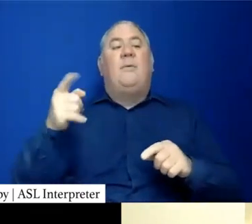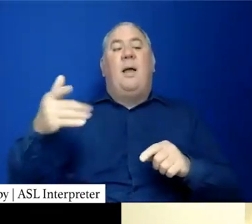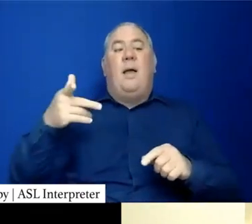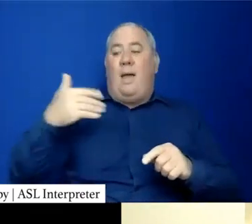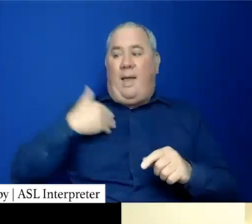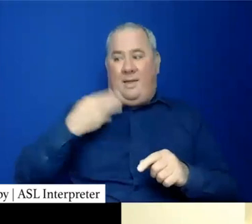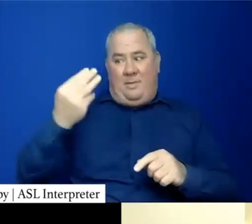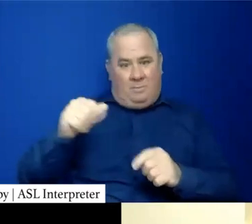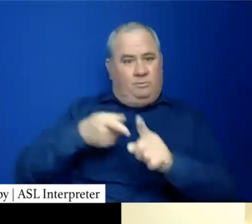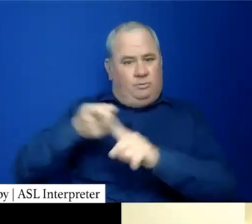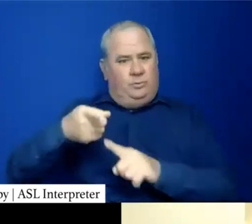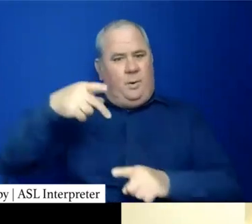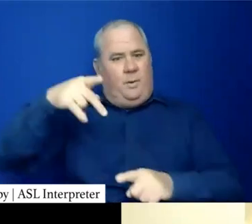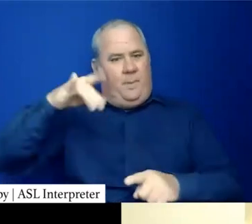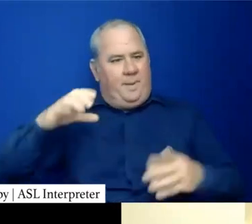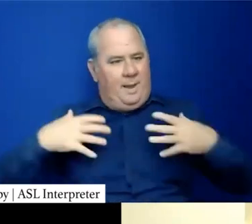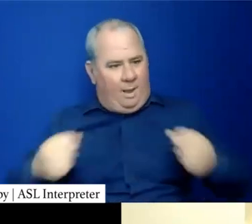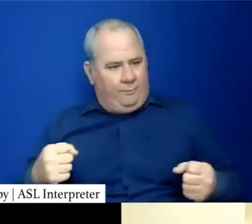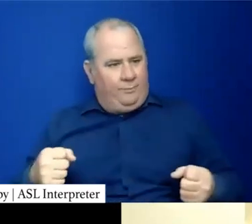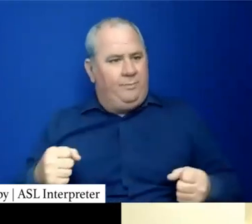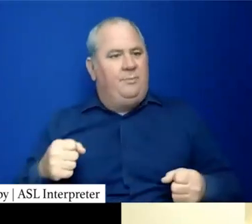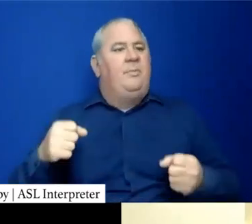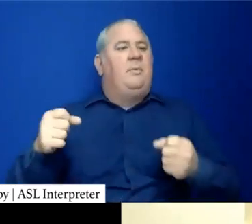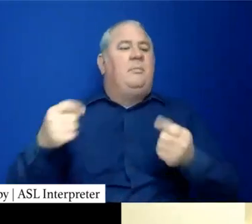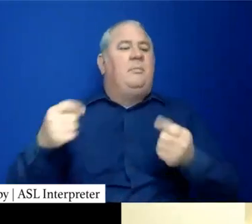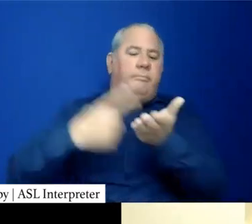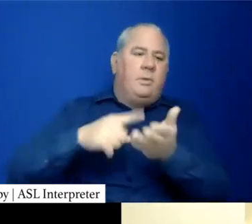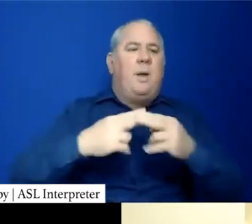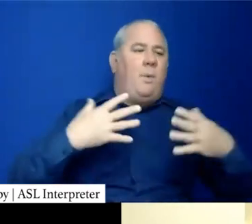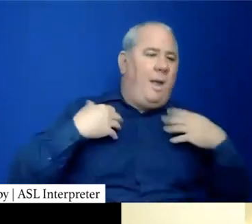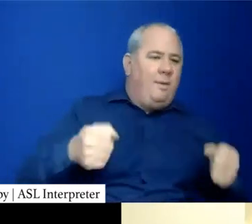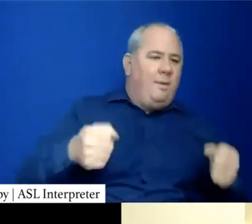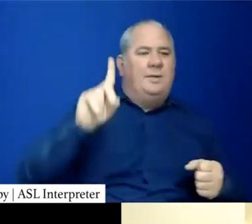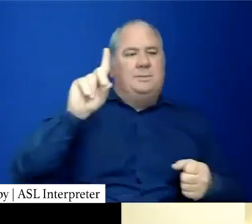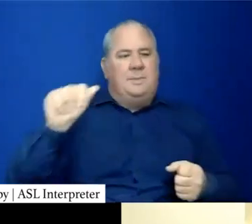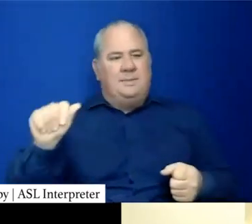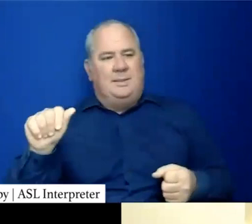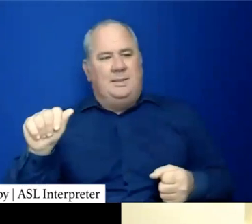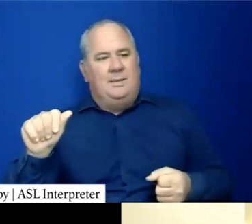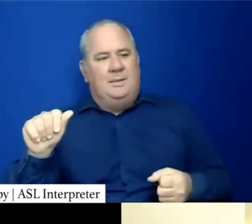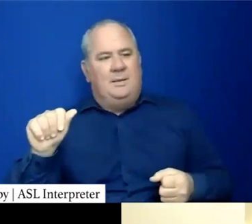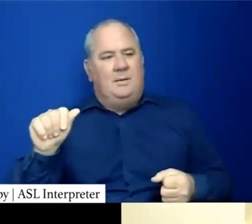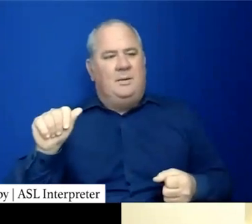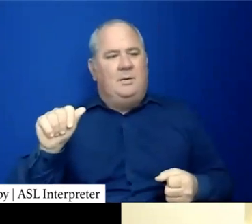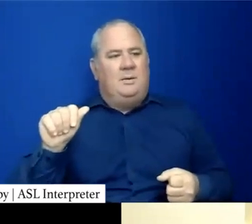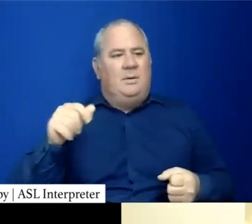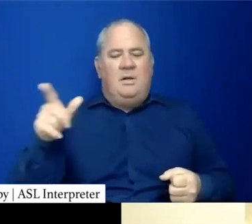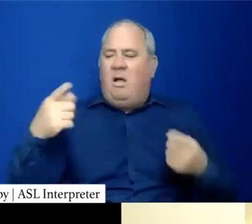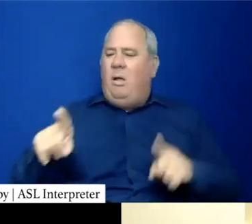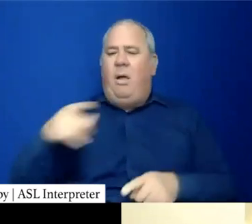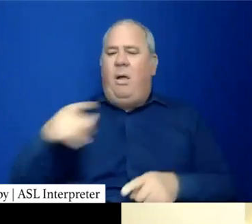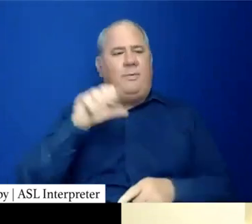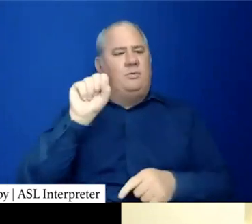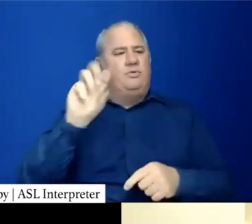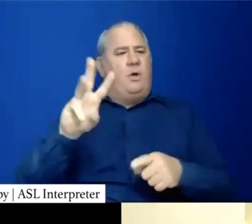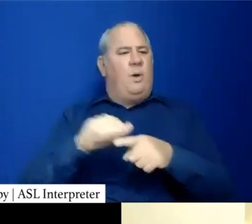Was coordinating the health and disability program before me. And she was at a software training and was like, this software